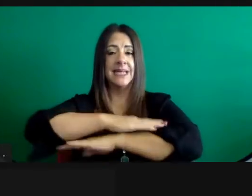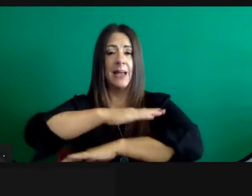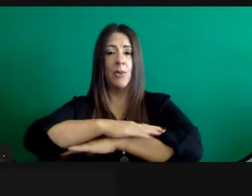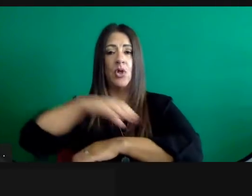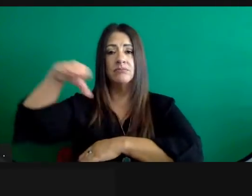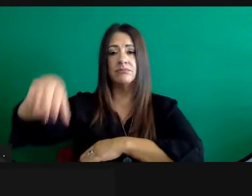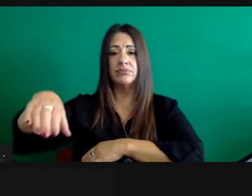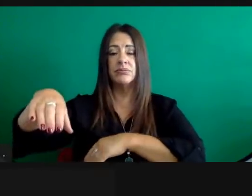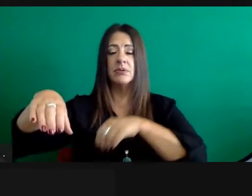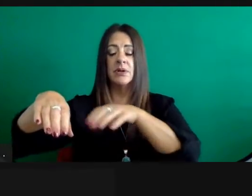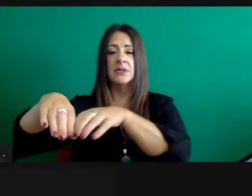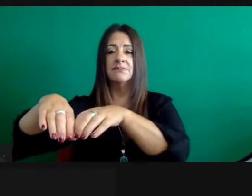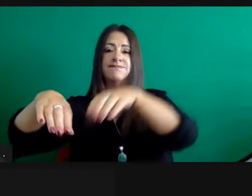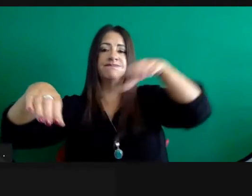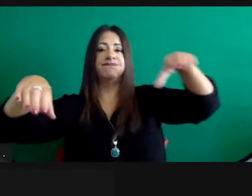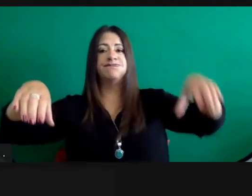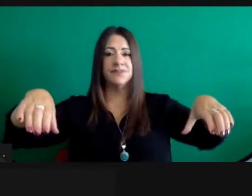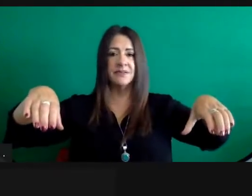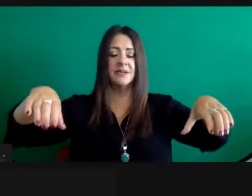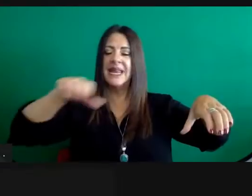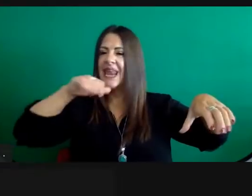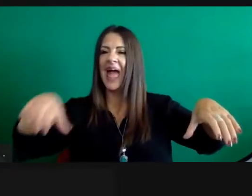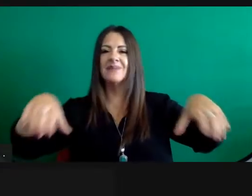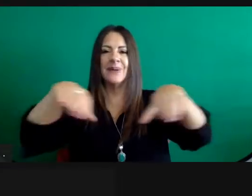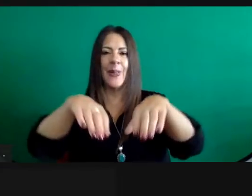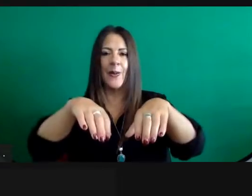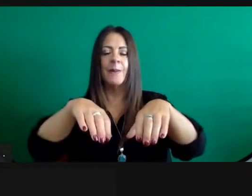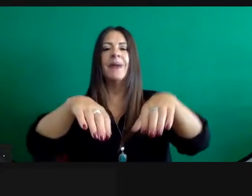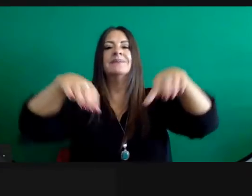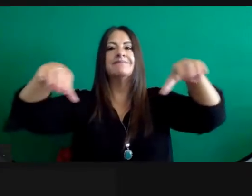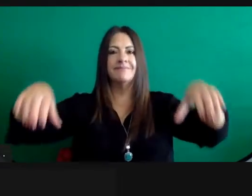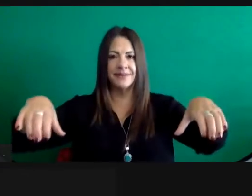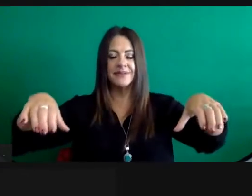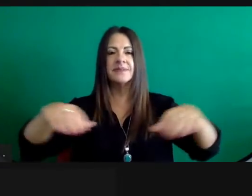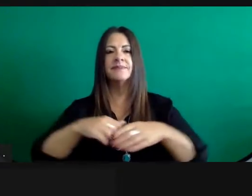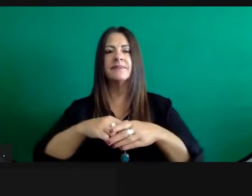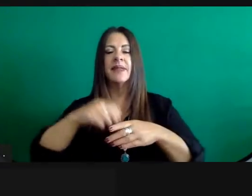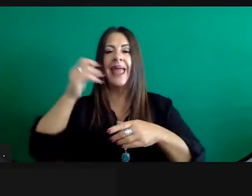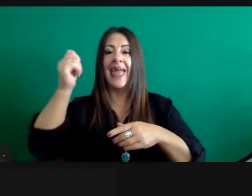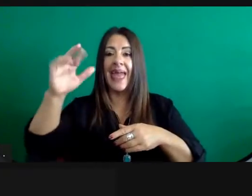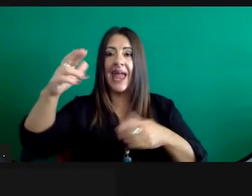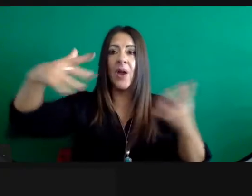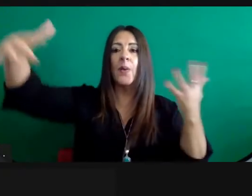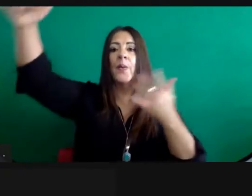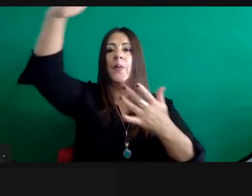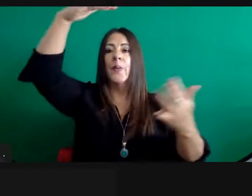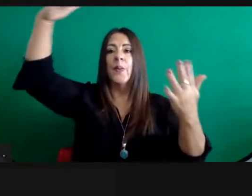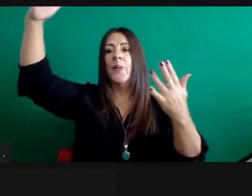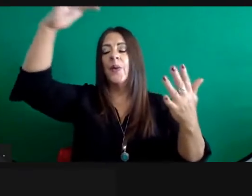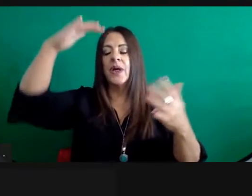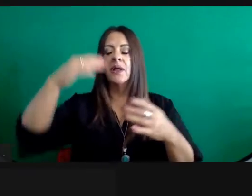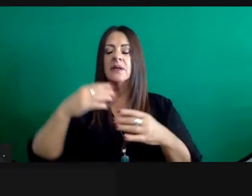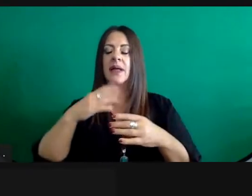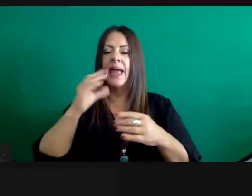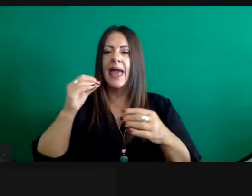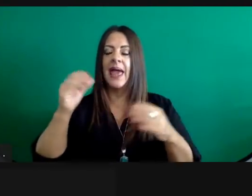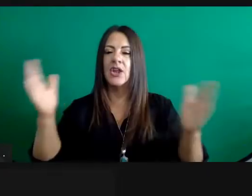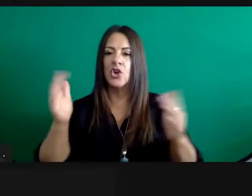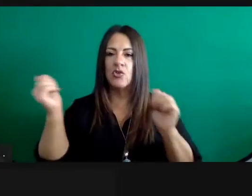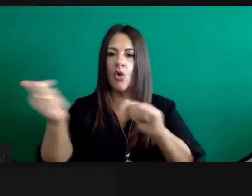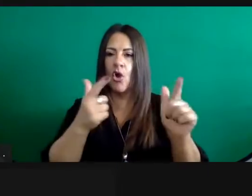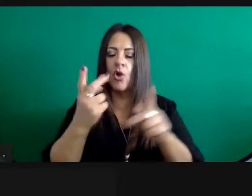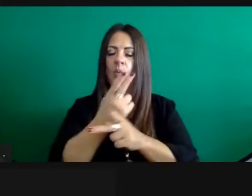happens as much as possible, to create opportunities for air circulation to continue. All of those factors